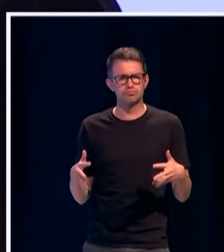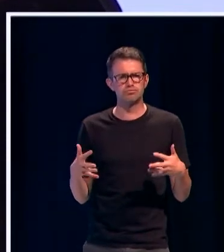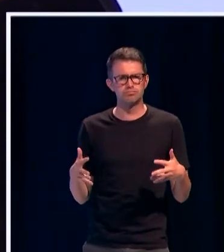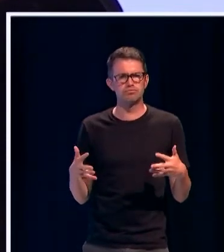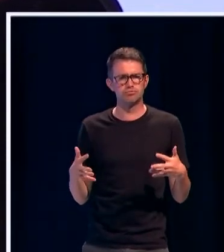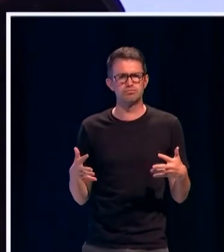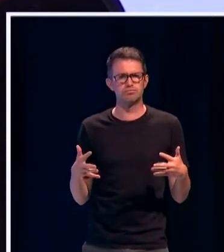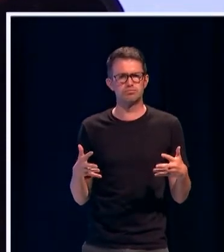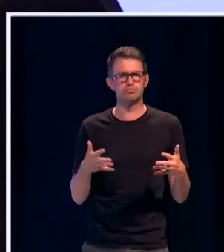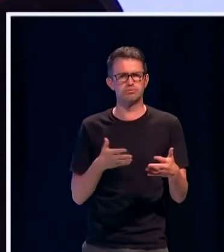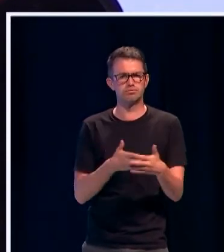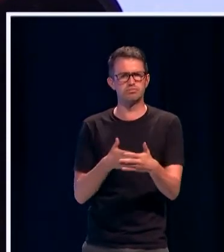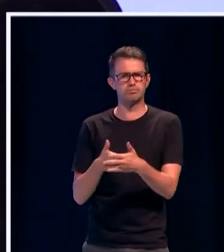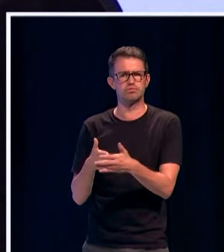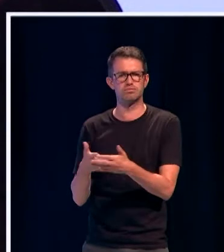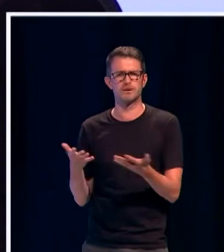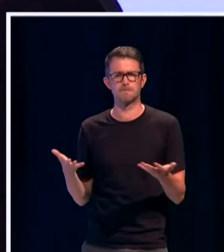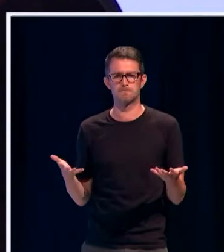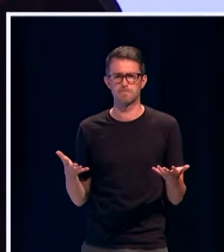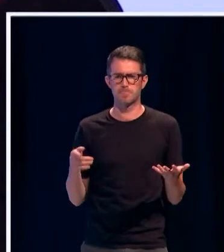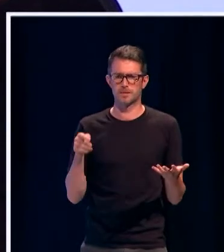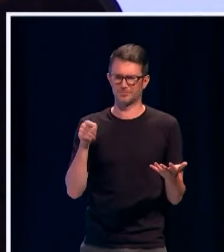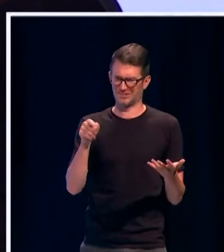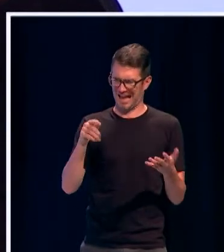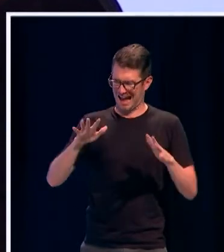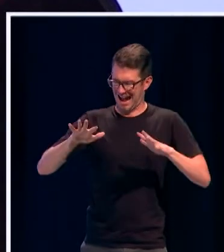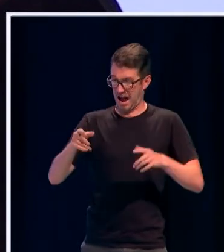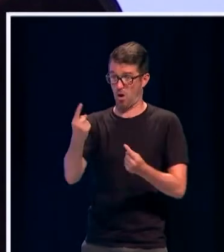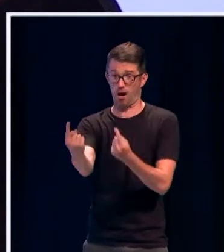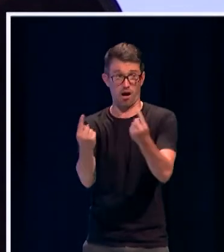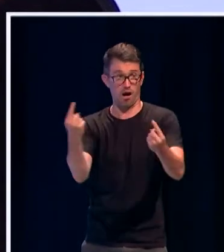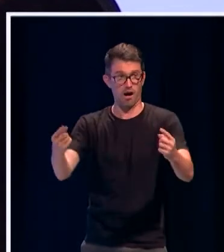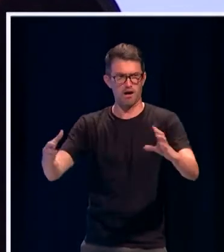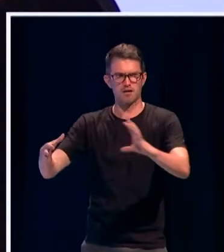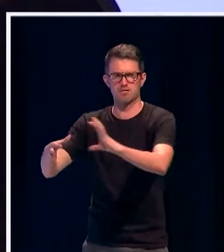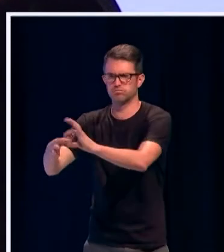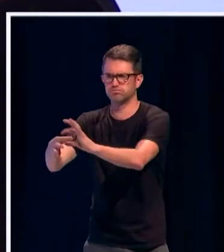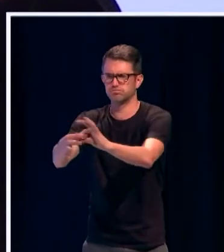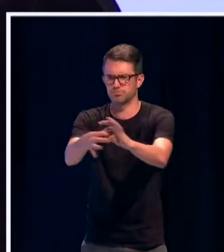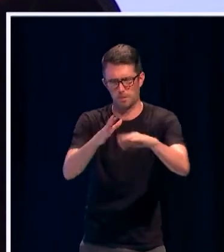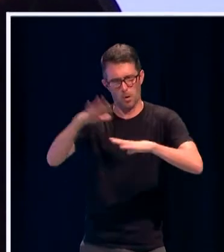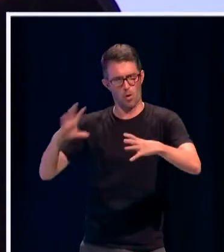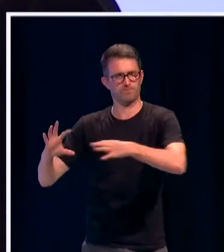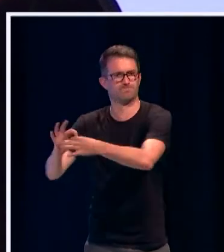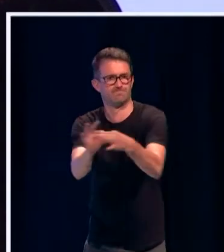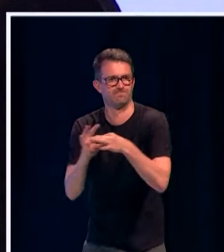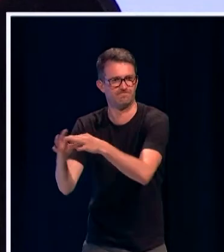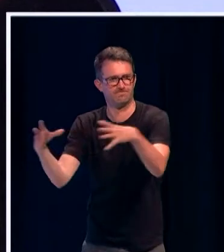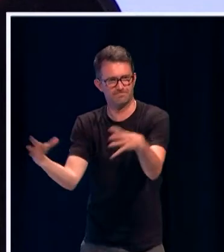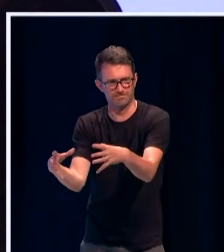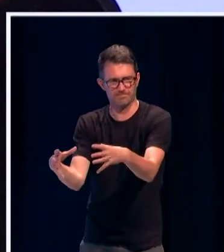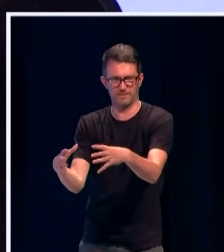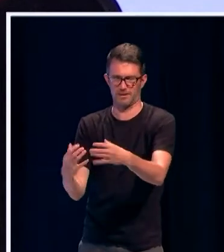be strong with the education and employment. It is these things. Then they can